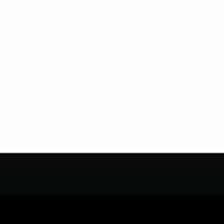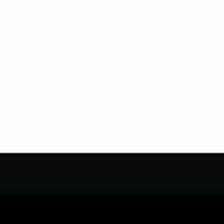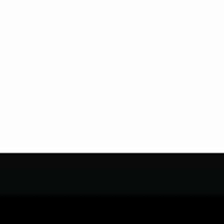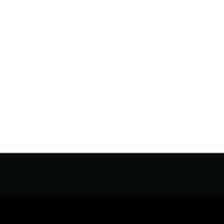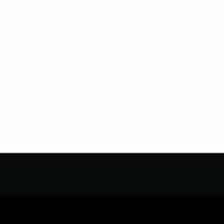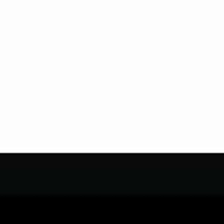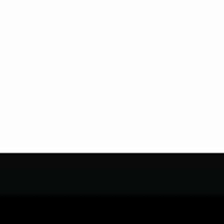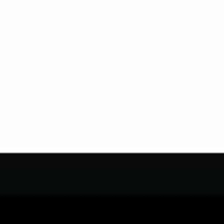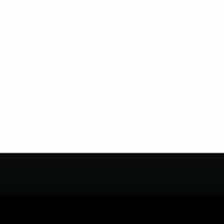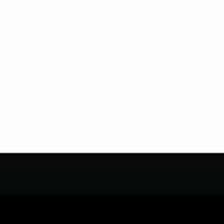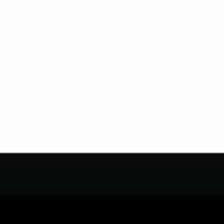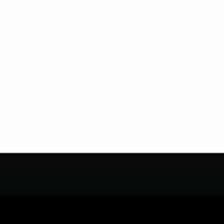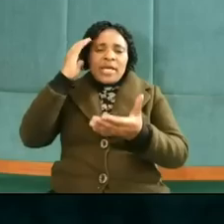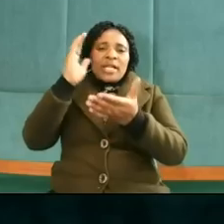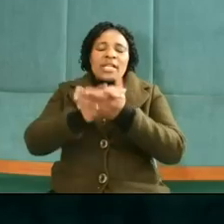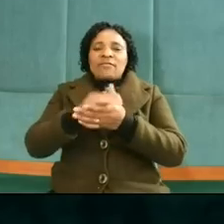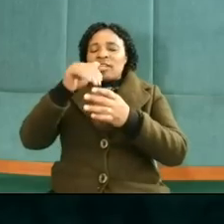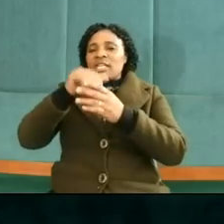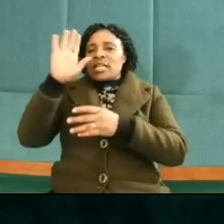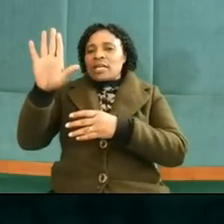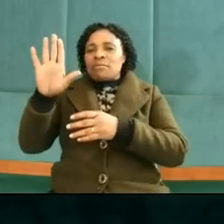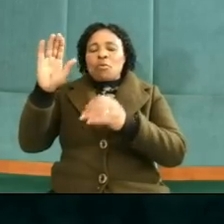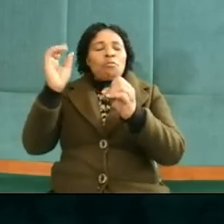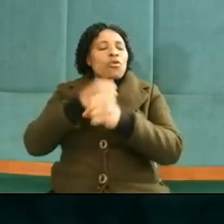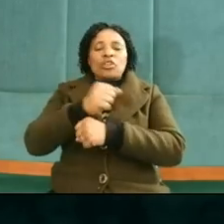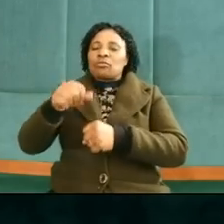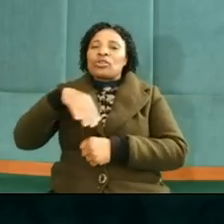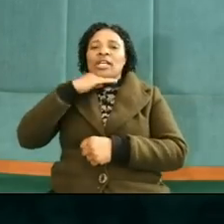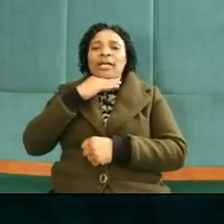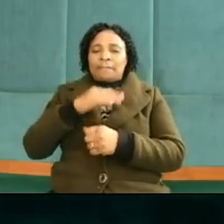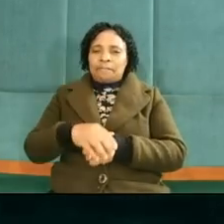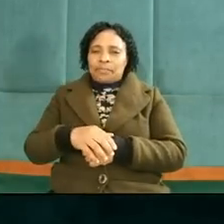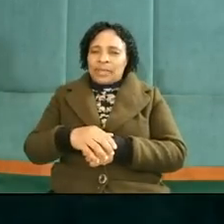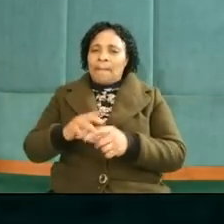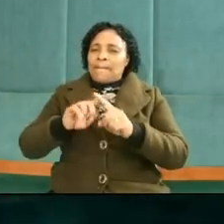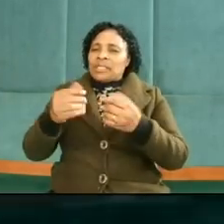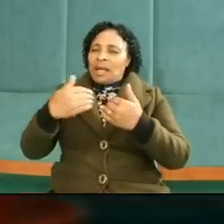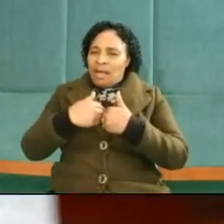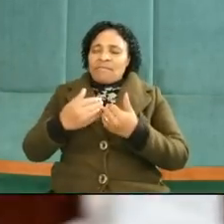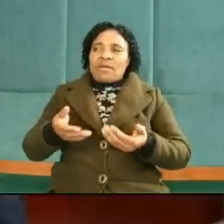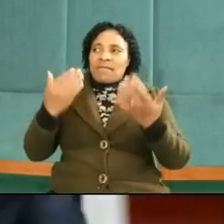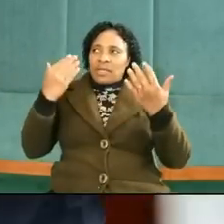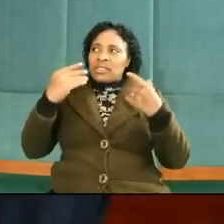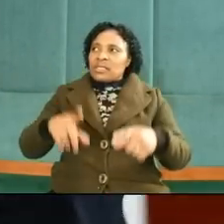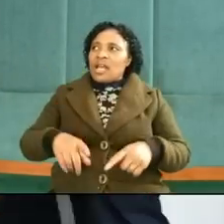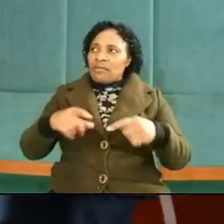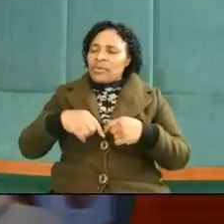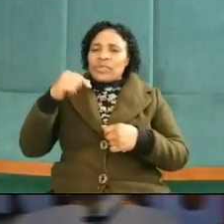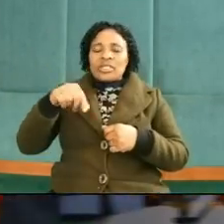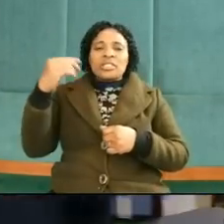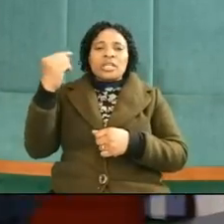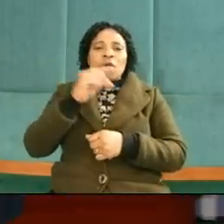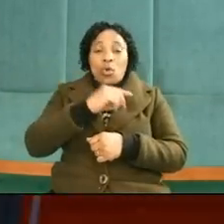whosoever will, whosoever believeth in him should not perish, but they have everlasting life. That's the